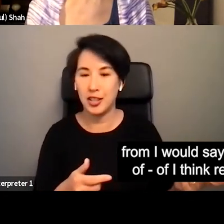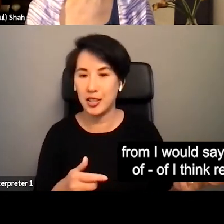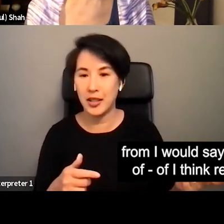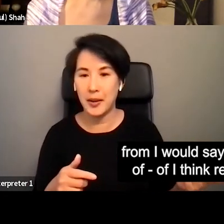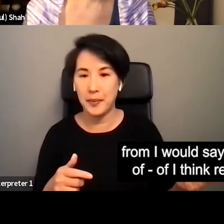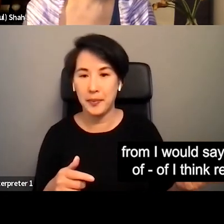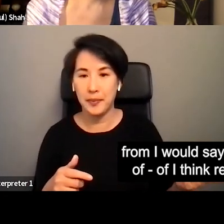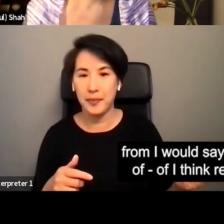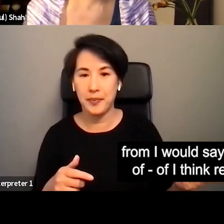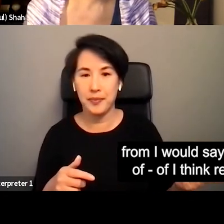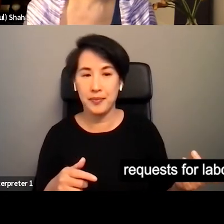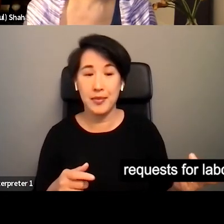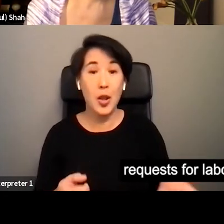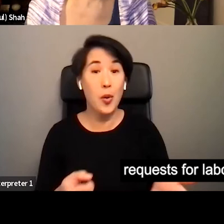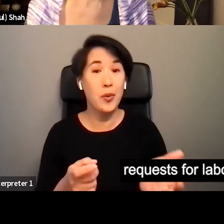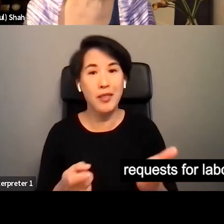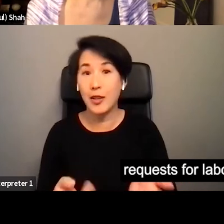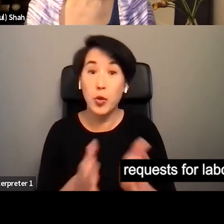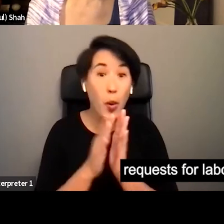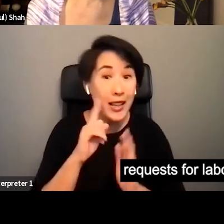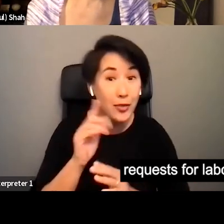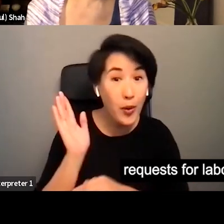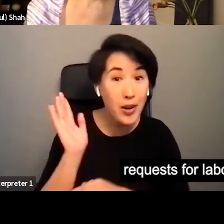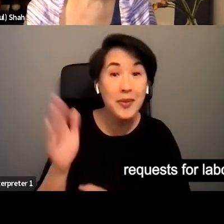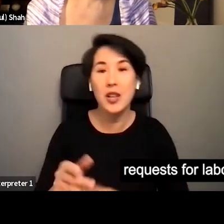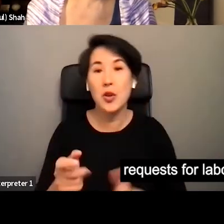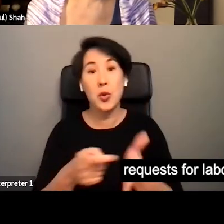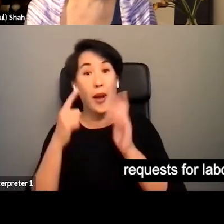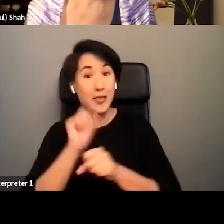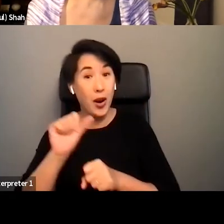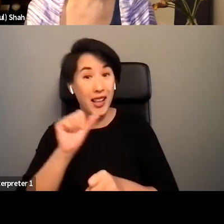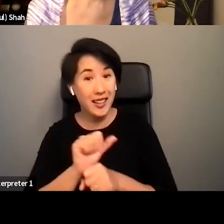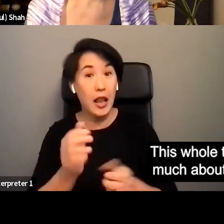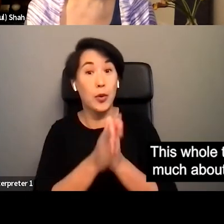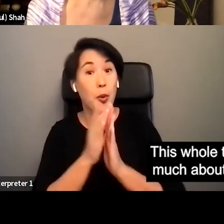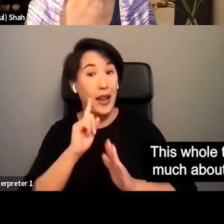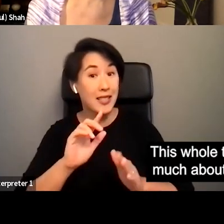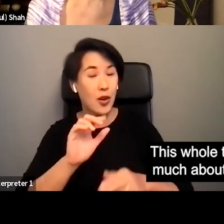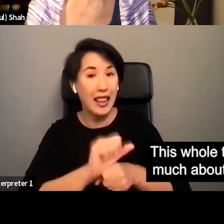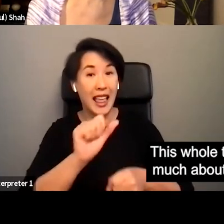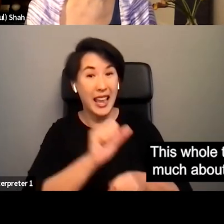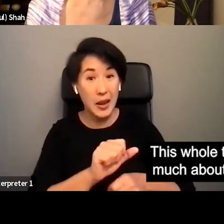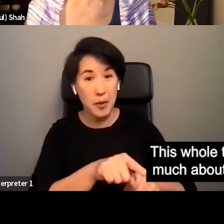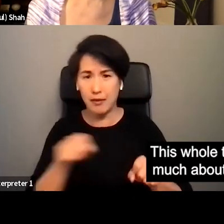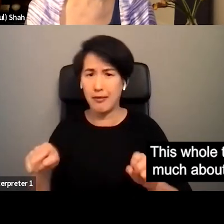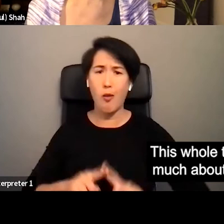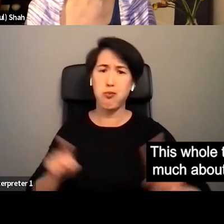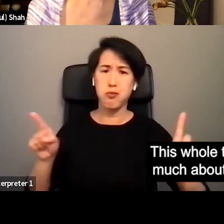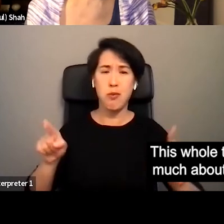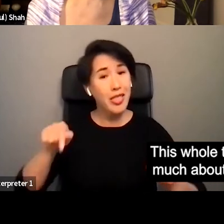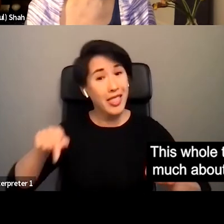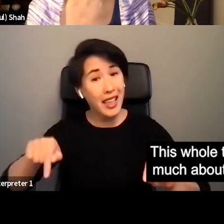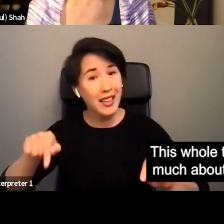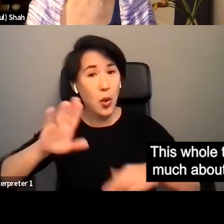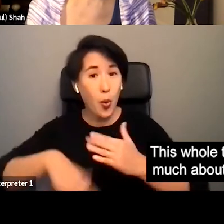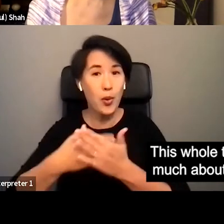of I think requests for speaking, requests for labor that many of us get. This whole time, it's been very much